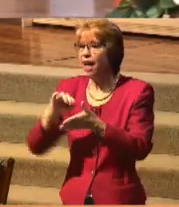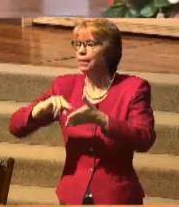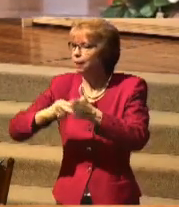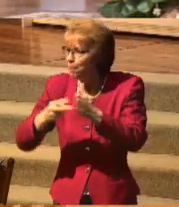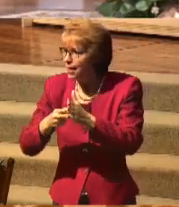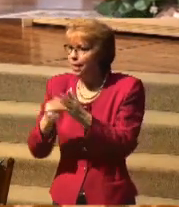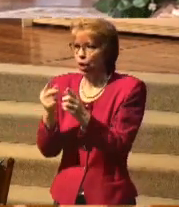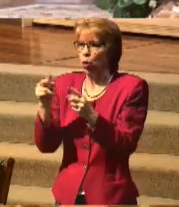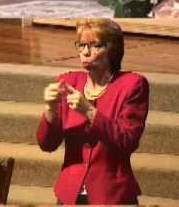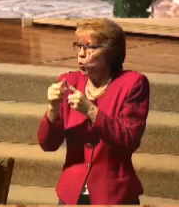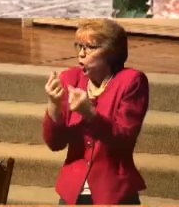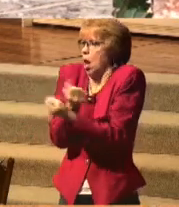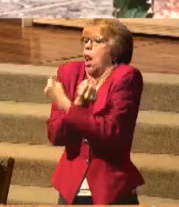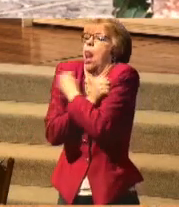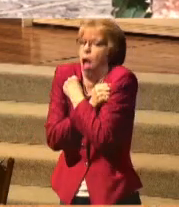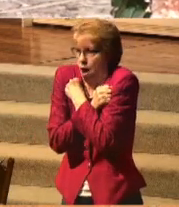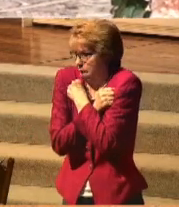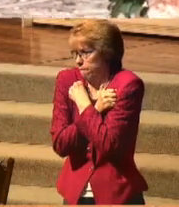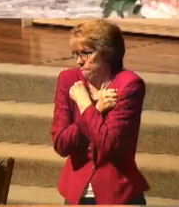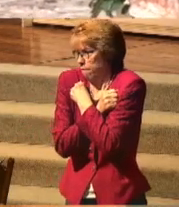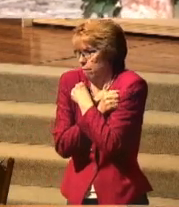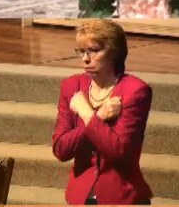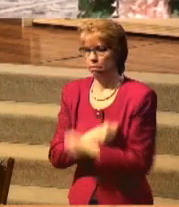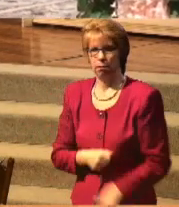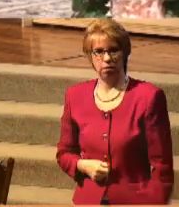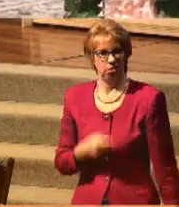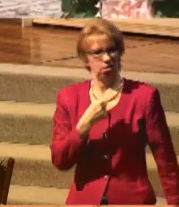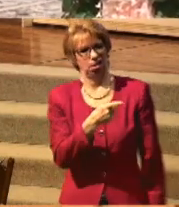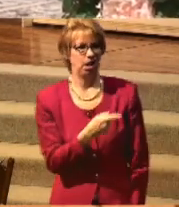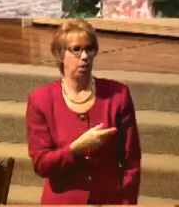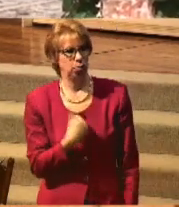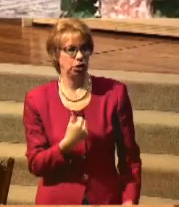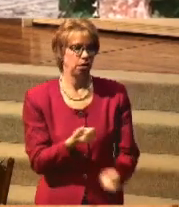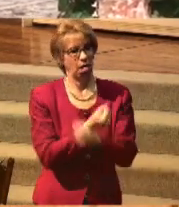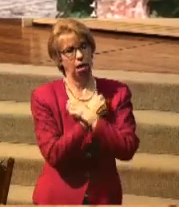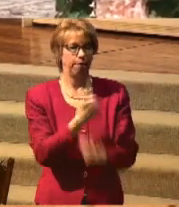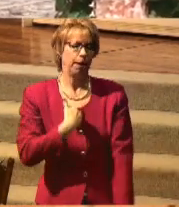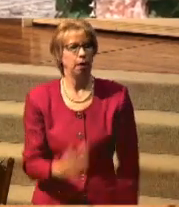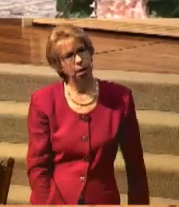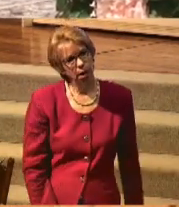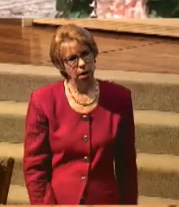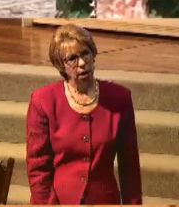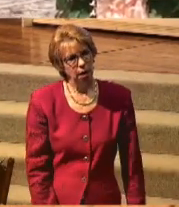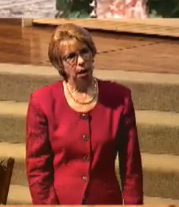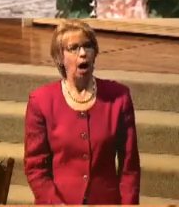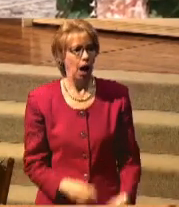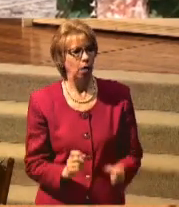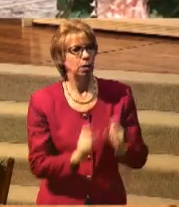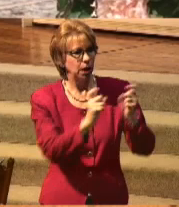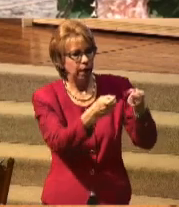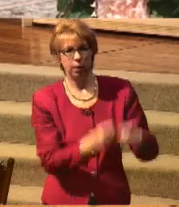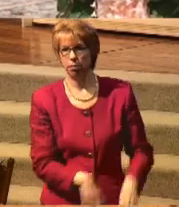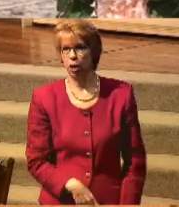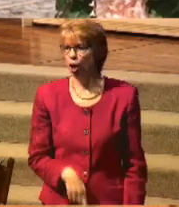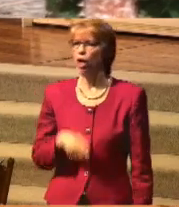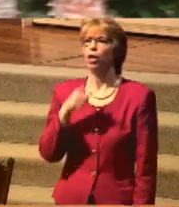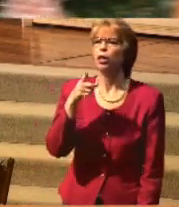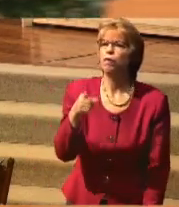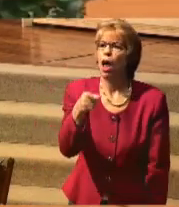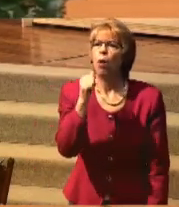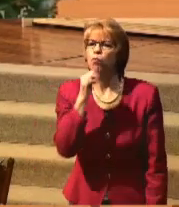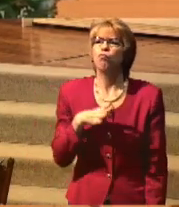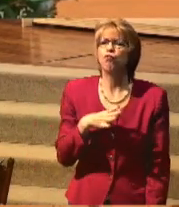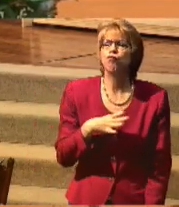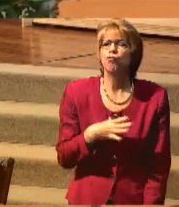love. Well, if he just loved me, I'd give to him. If she just showed